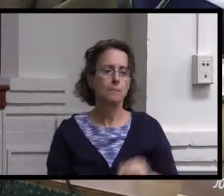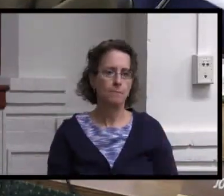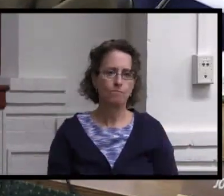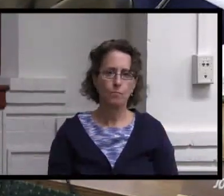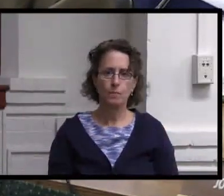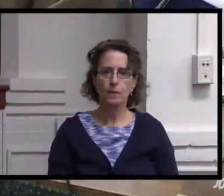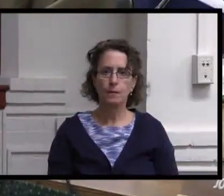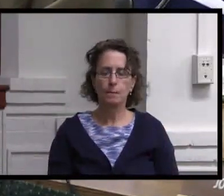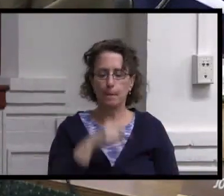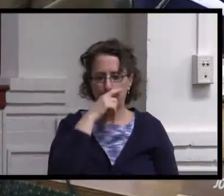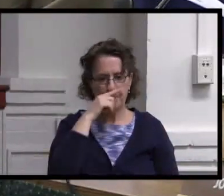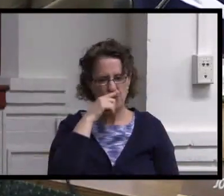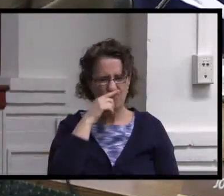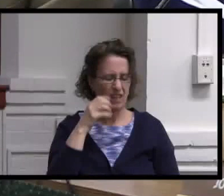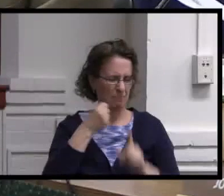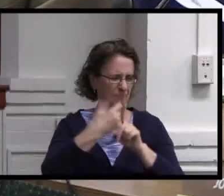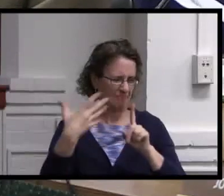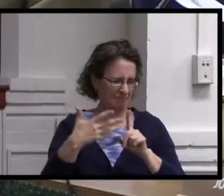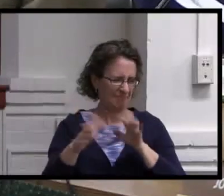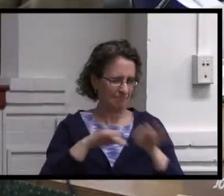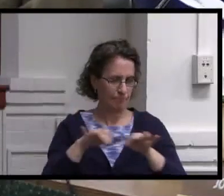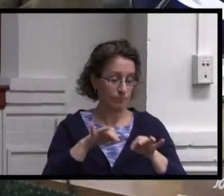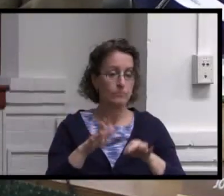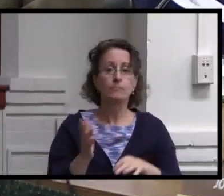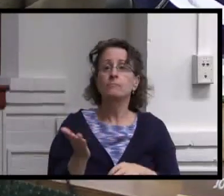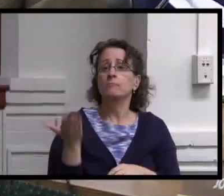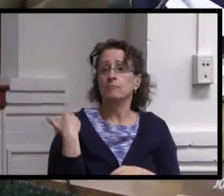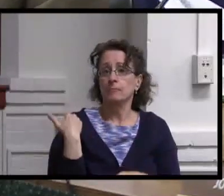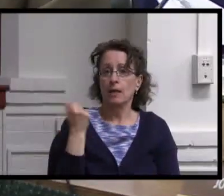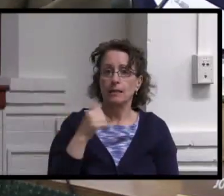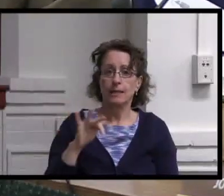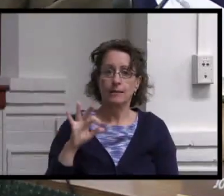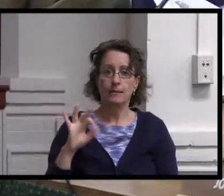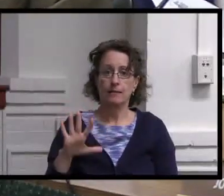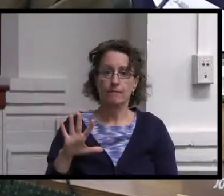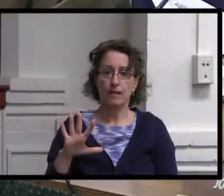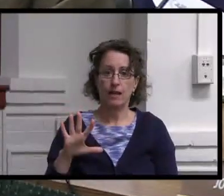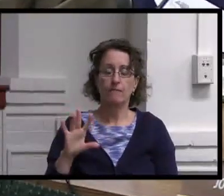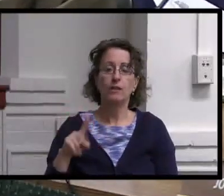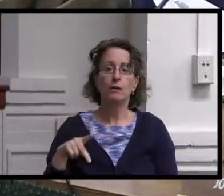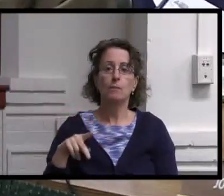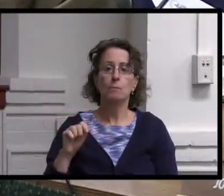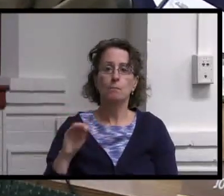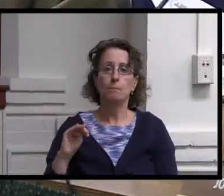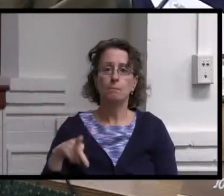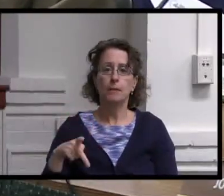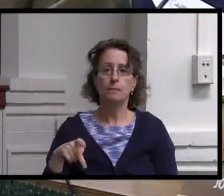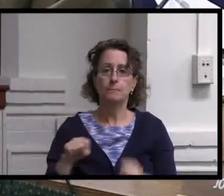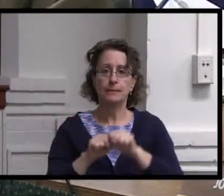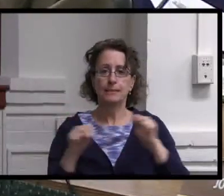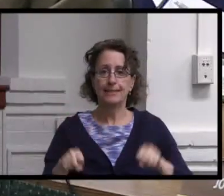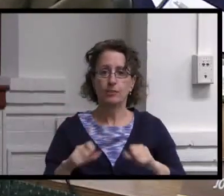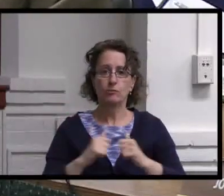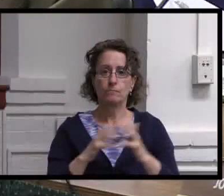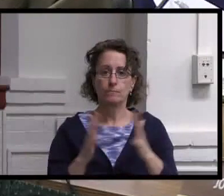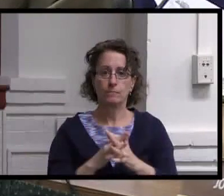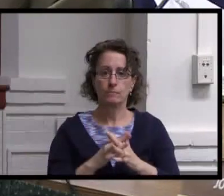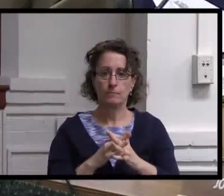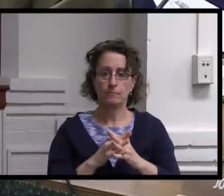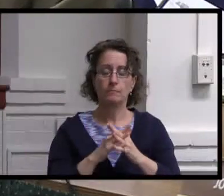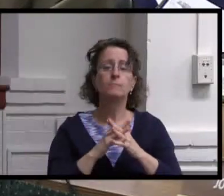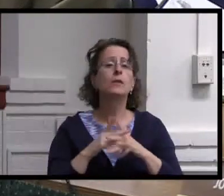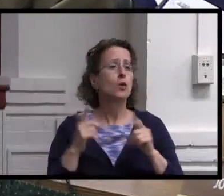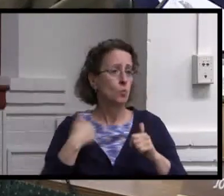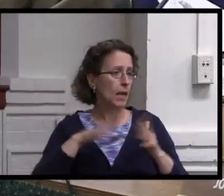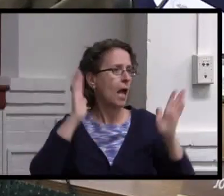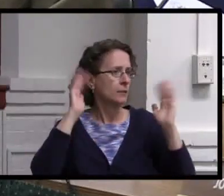that the existing pump station was built in 1995. It was anticipated to have approximately a 20-year life, and then it would